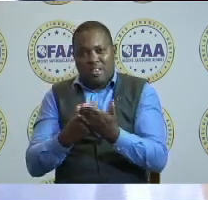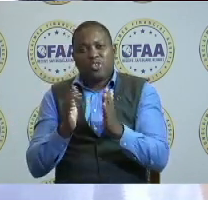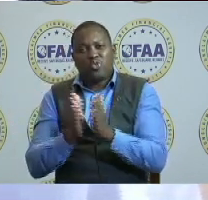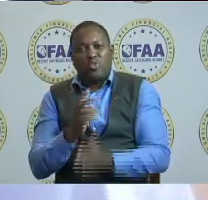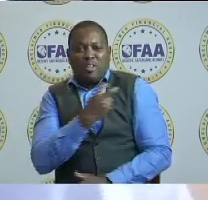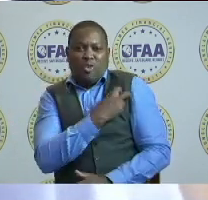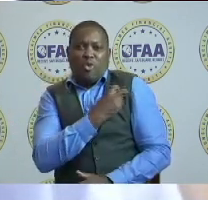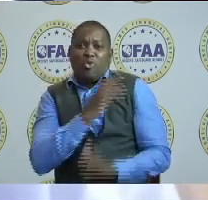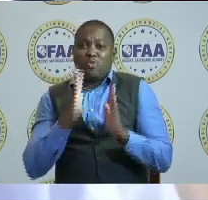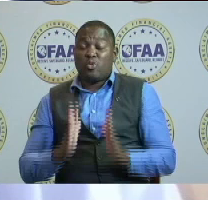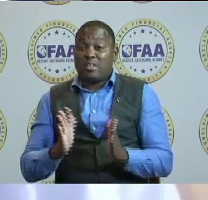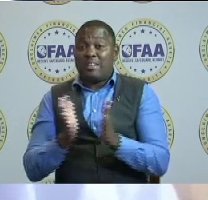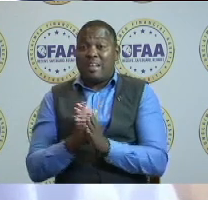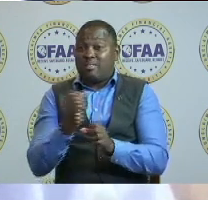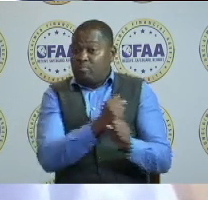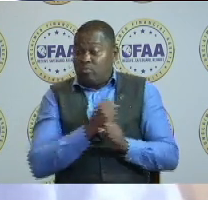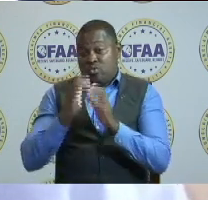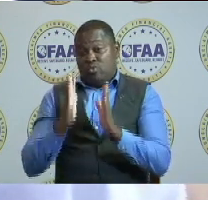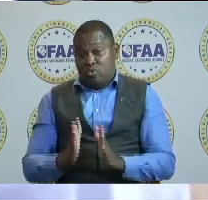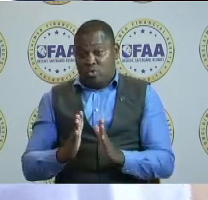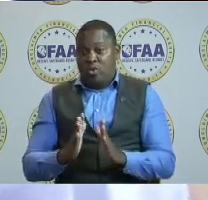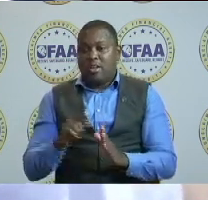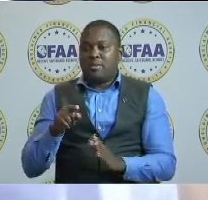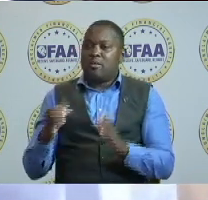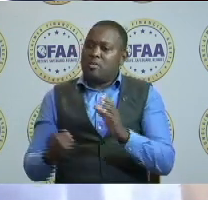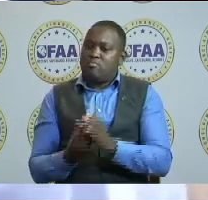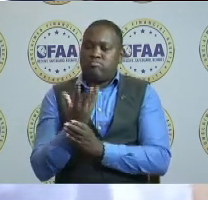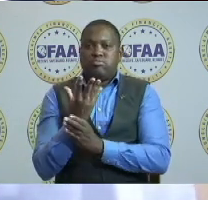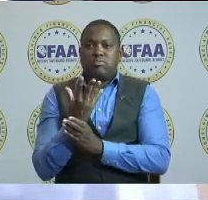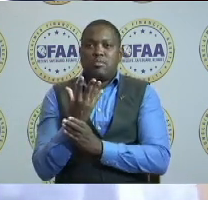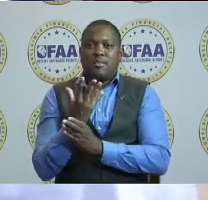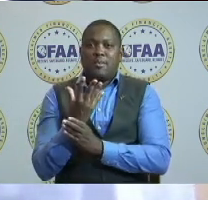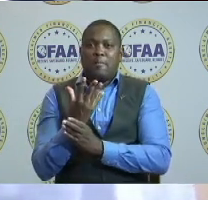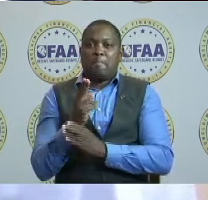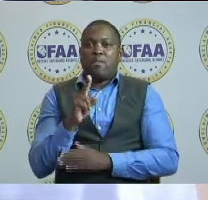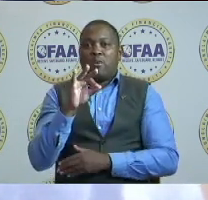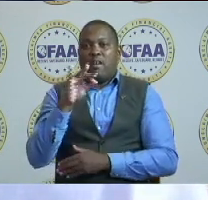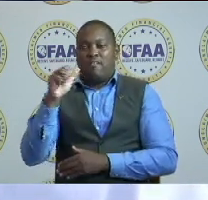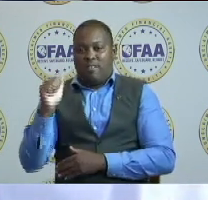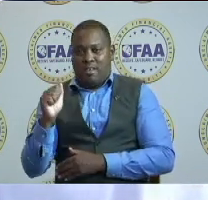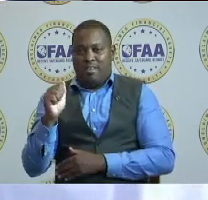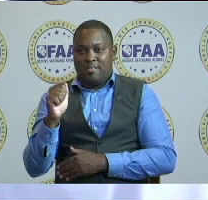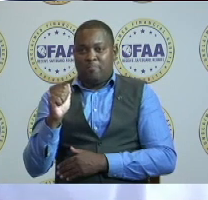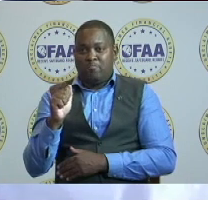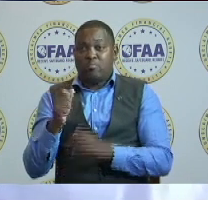many stakeholders, and leading to the appointment of the board in